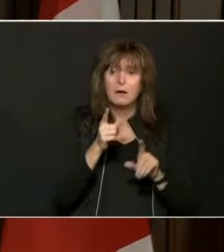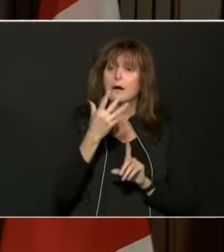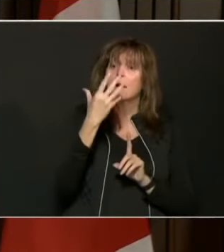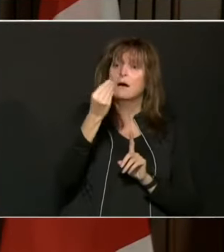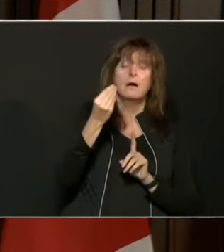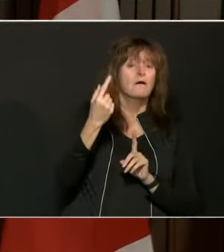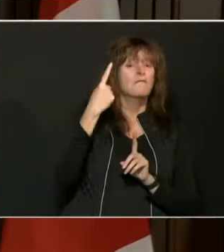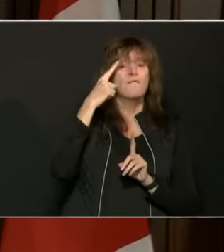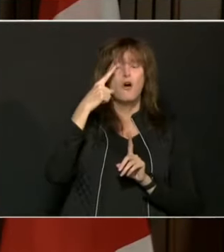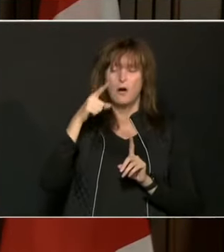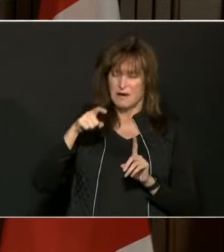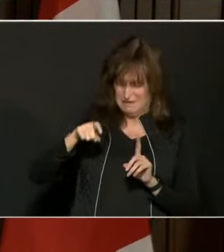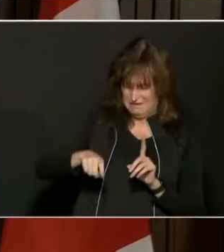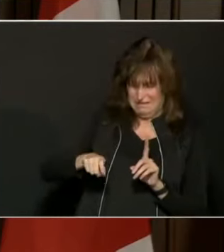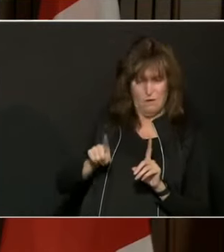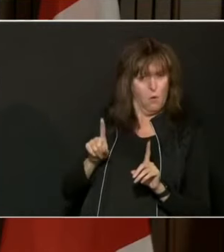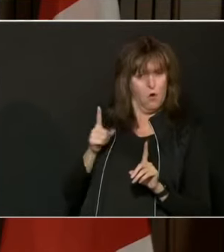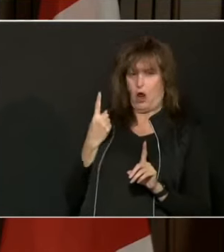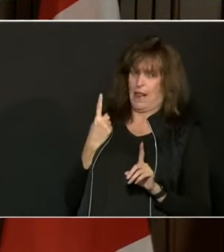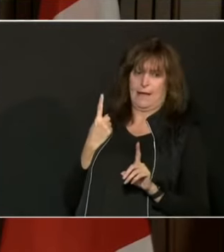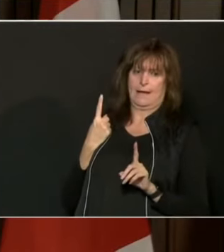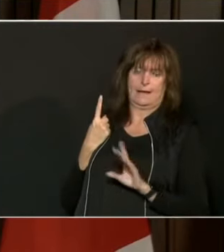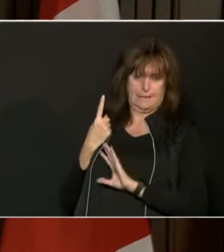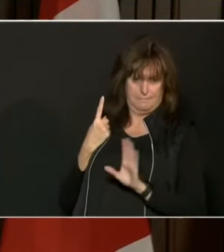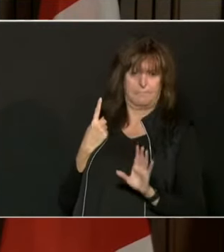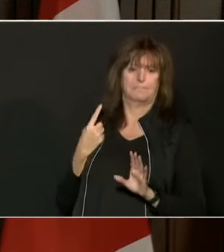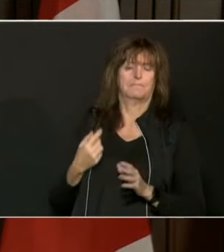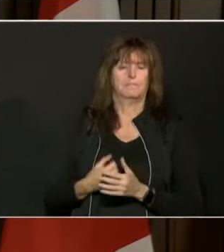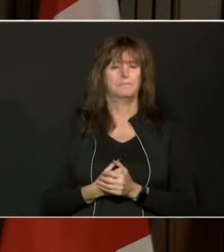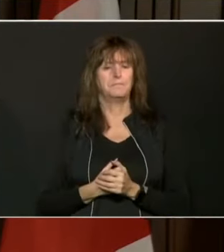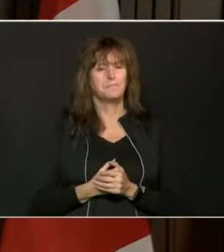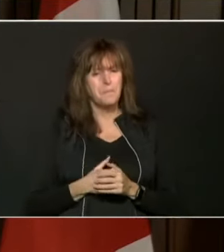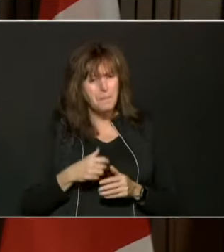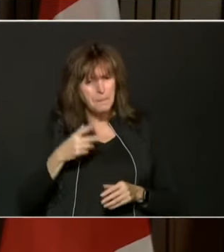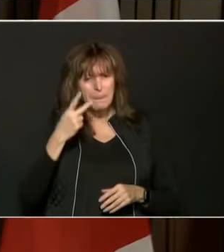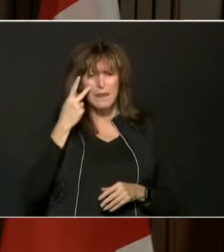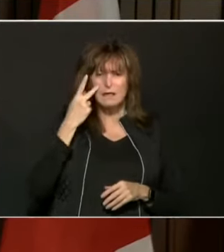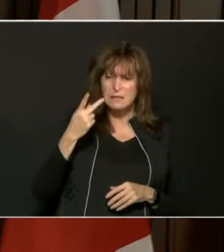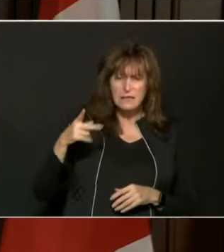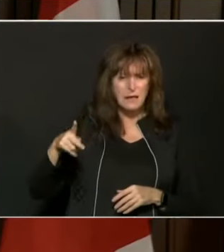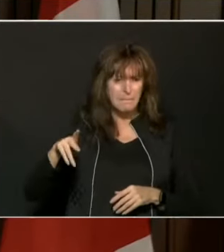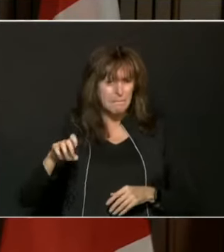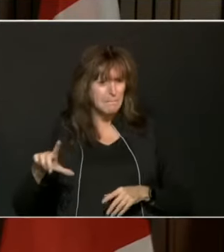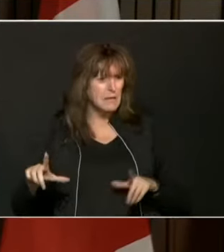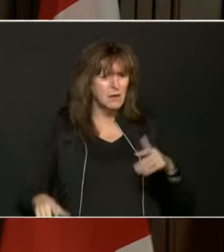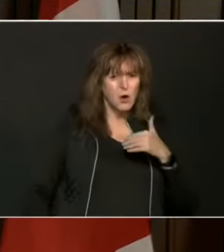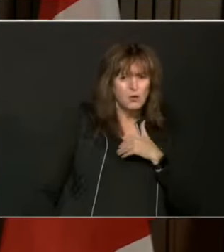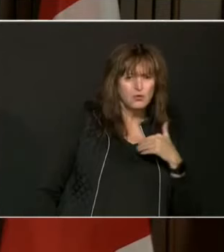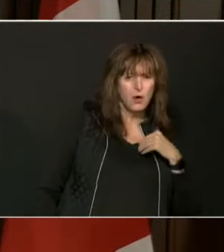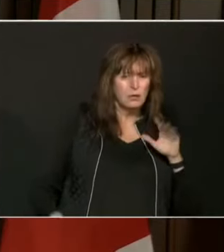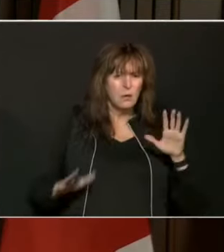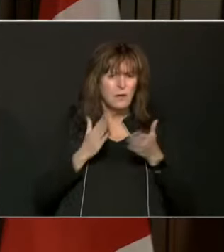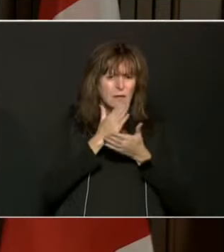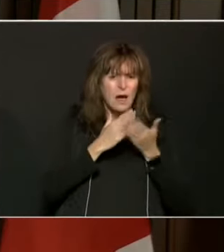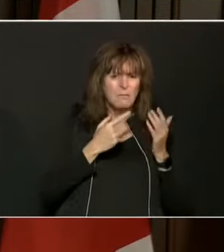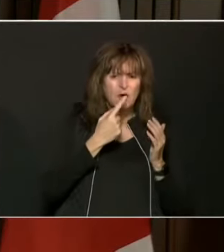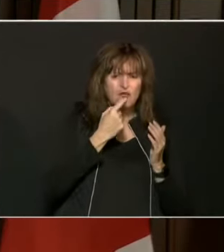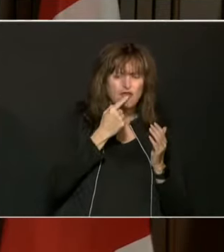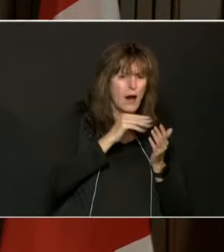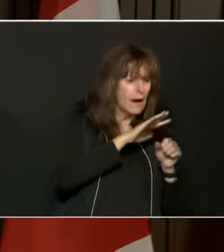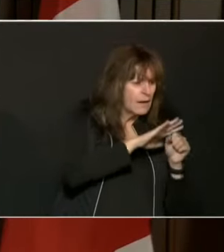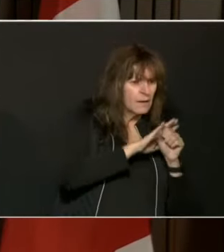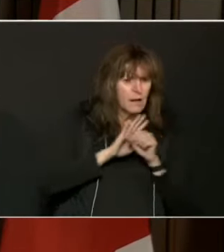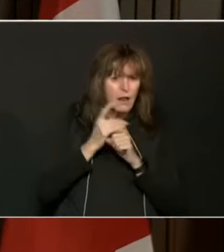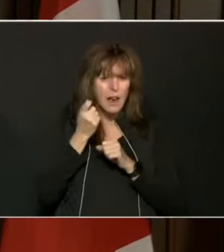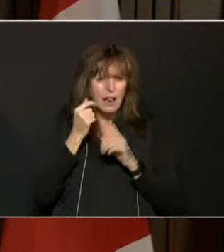looked interesting. We're already seeing it dipping a bit in Peel and Toronto and some of our red zones. That is encouraging.